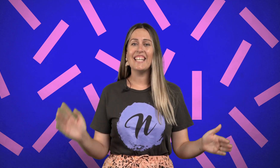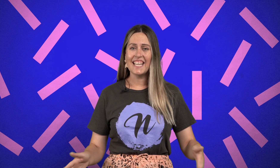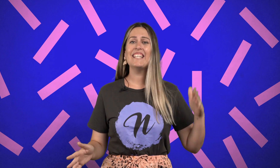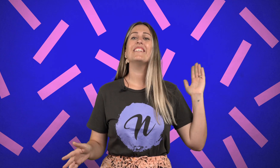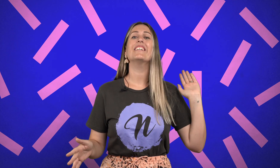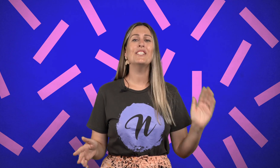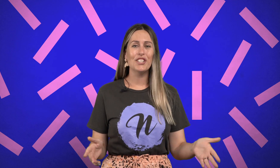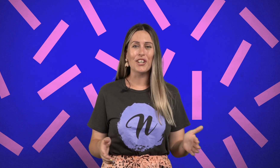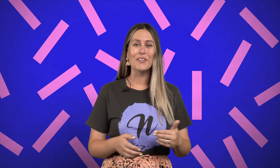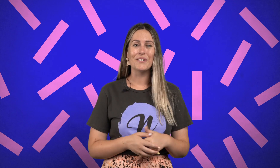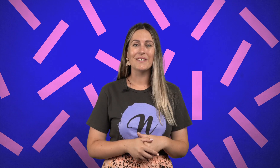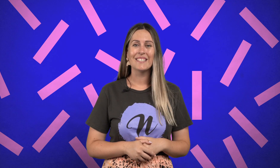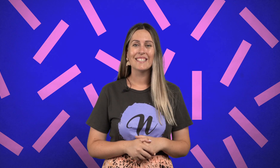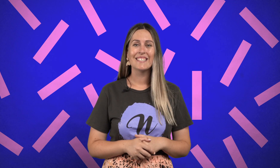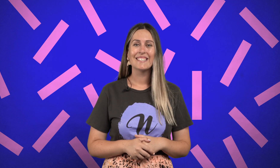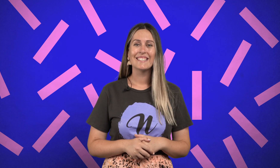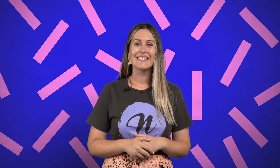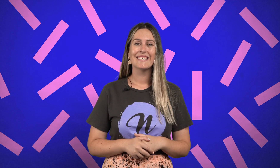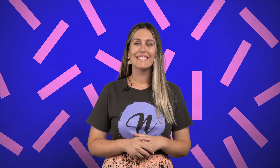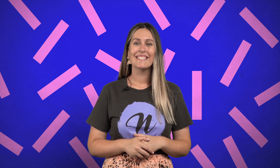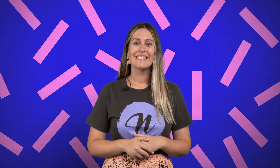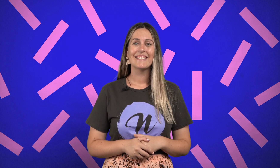Jesus is in control.